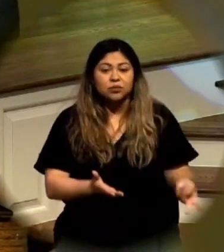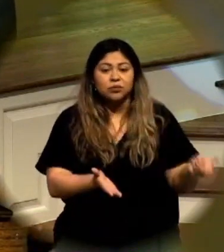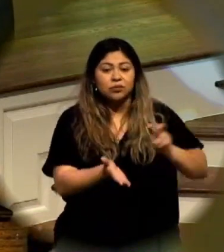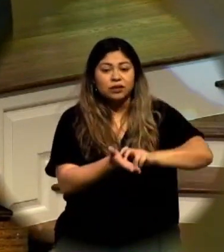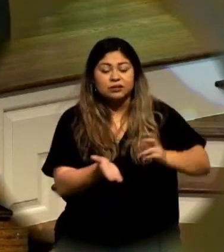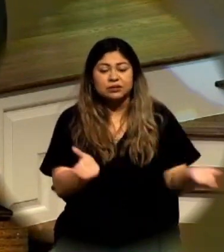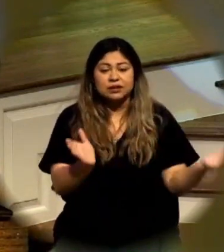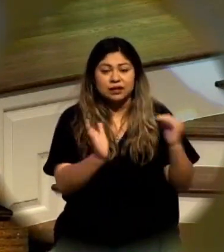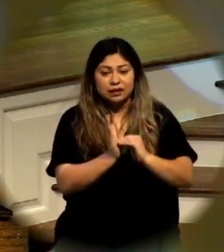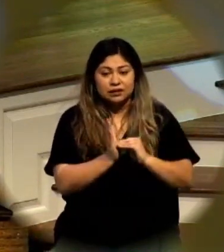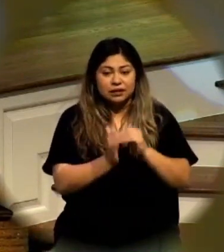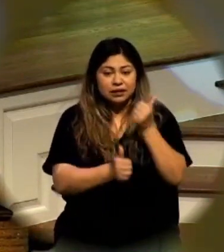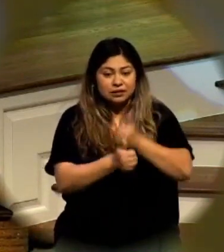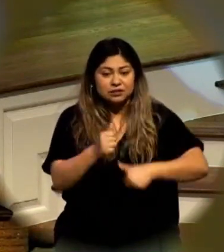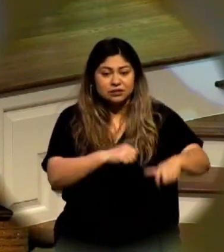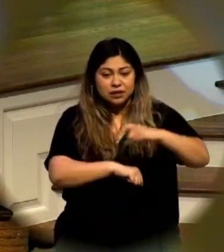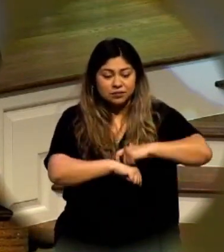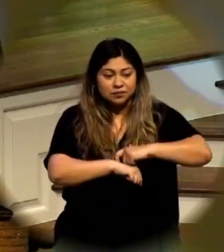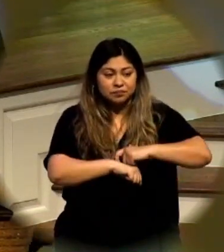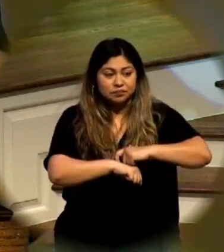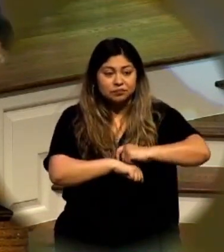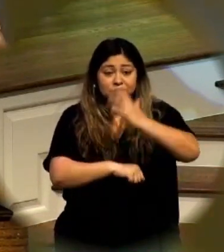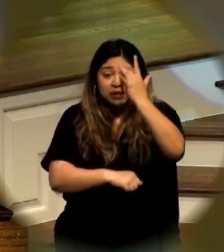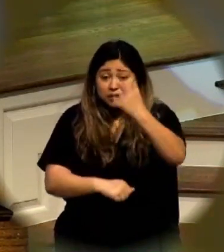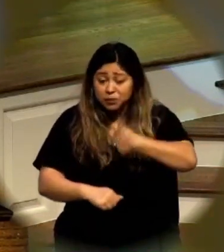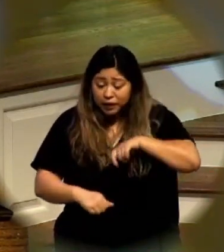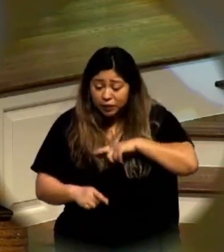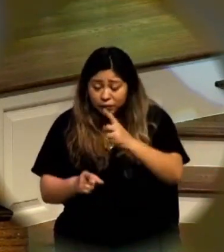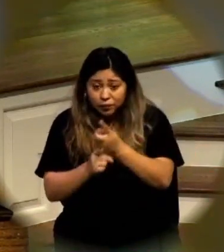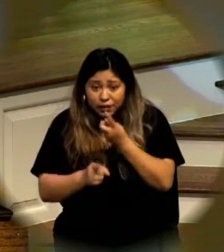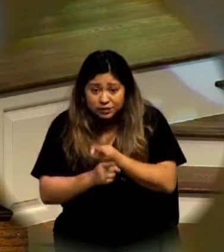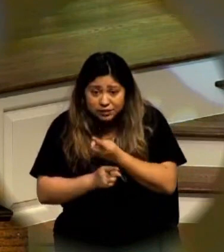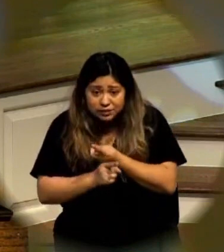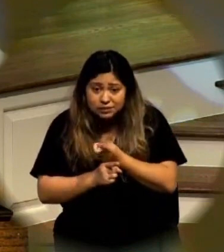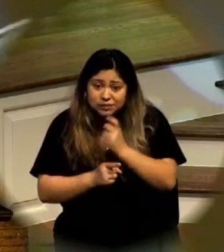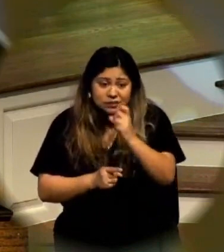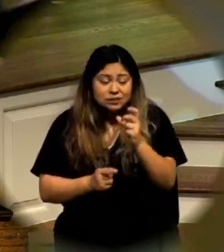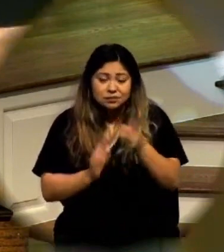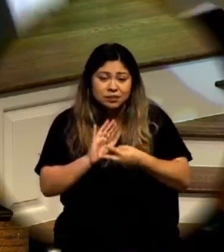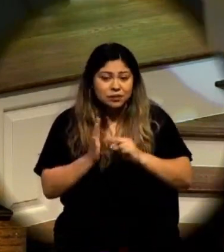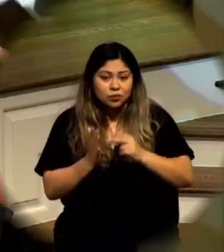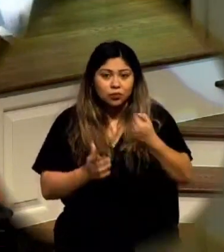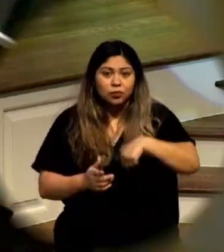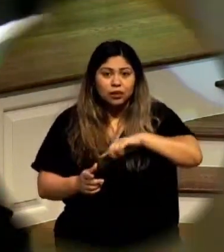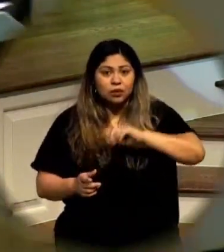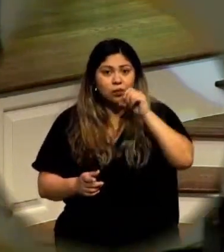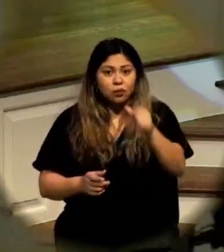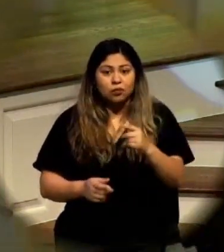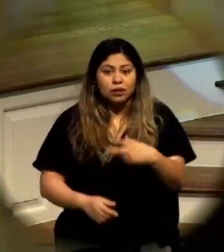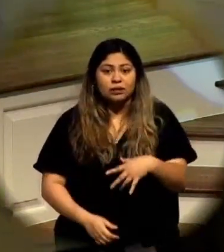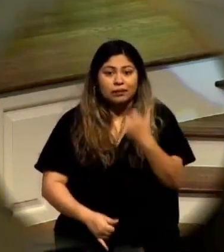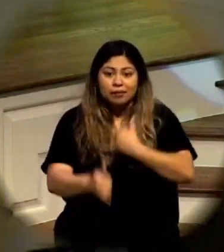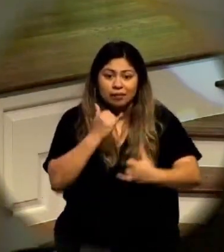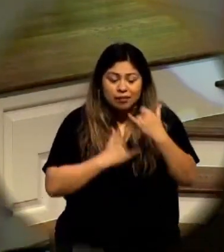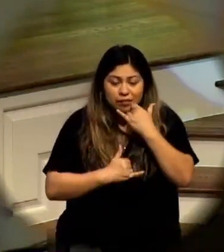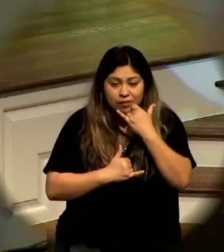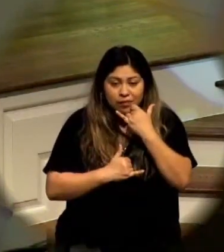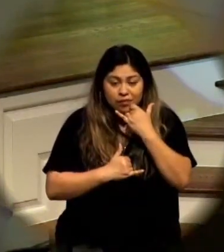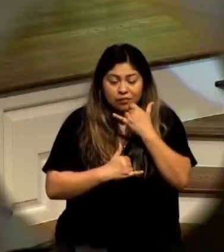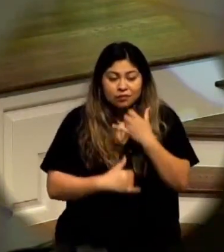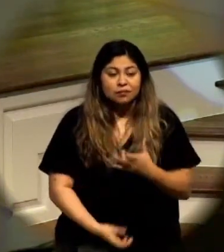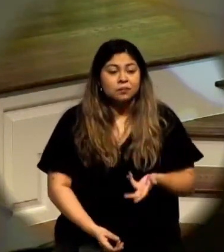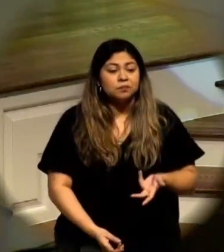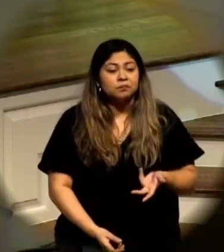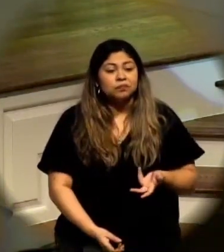righteous doesn't mean we never stumble. Just because we are righteous doesn't mean we never make mistakes. Just because we are